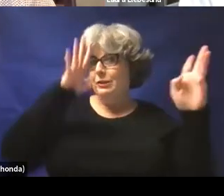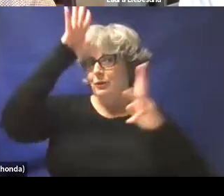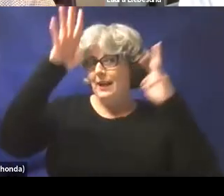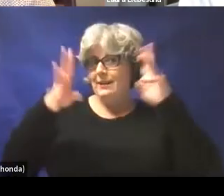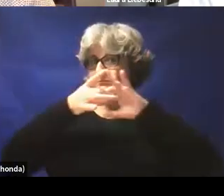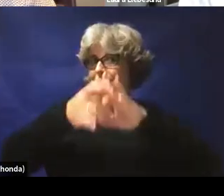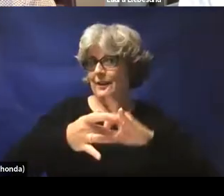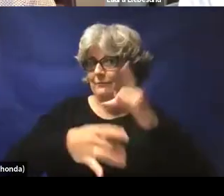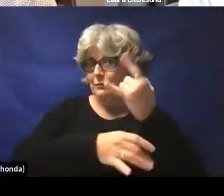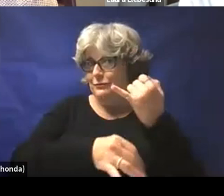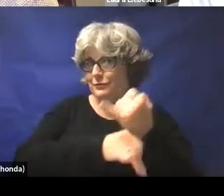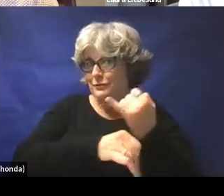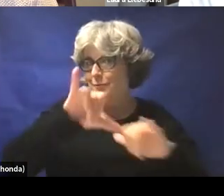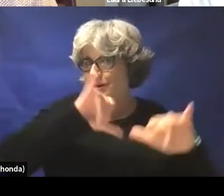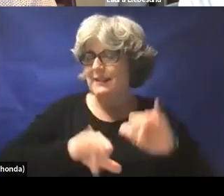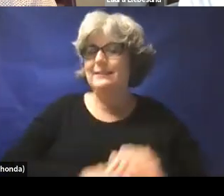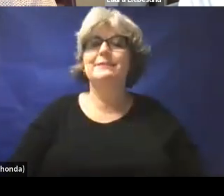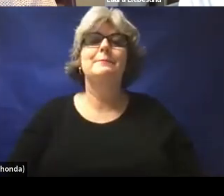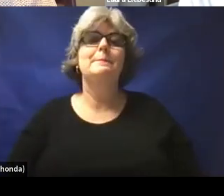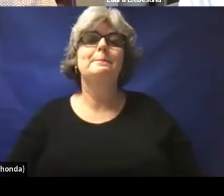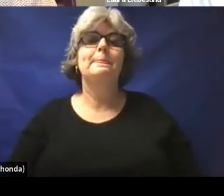passion. And as Alex mentioned,